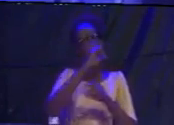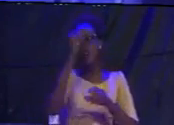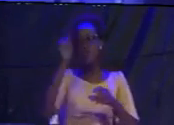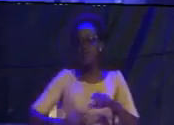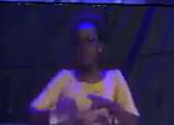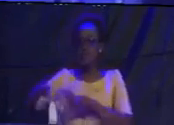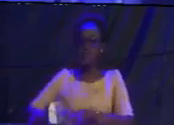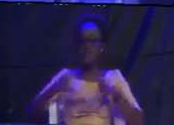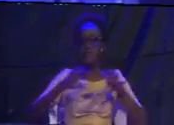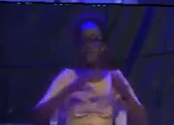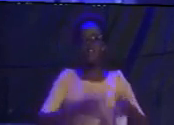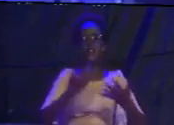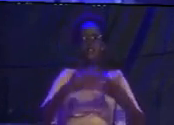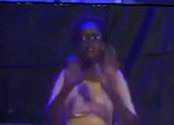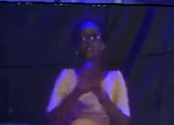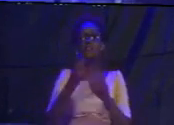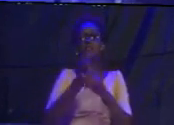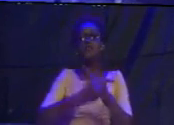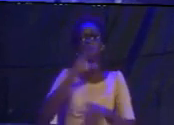in trouble